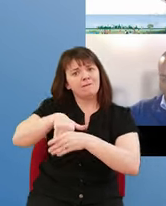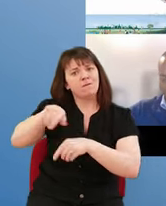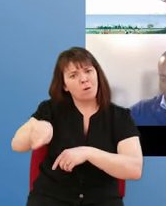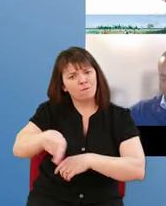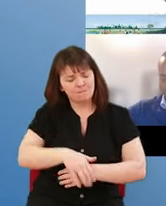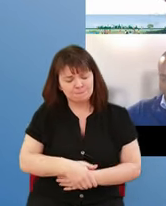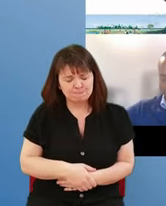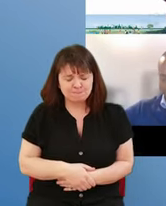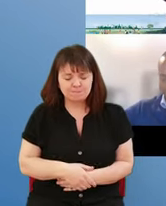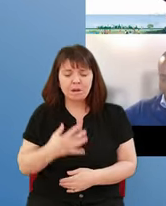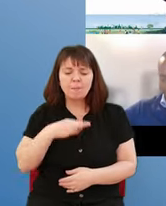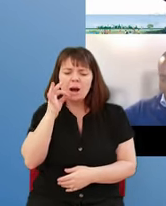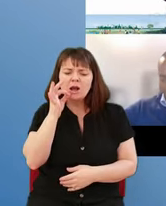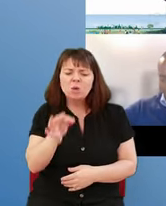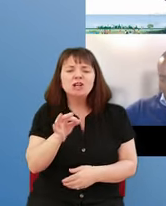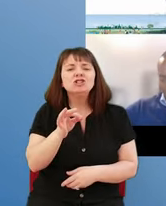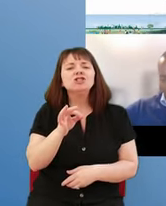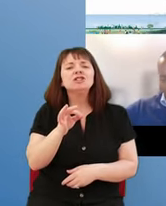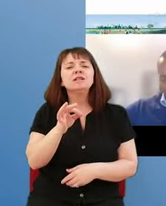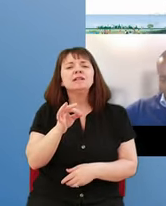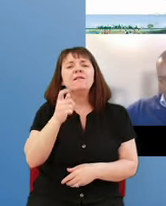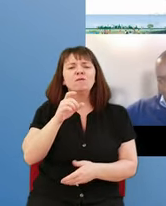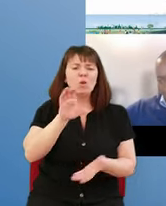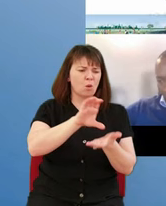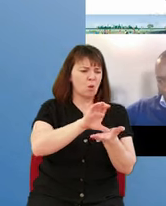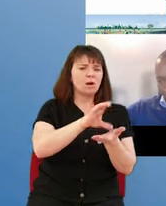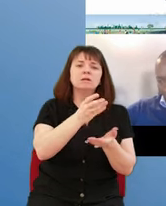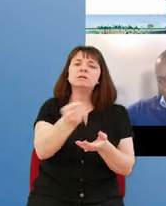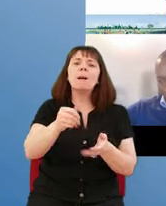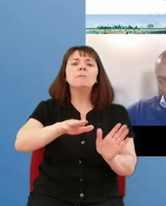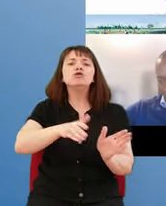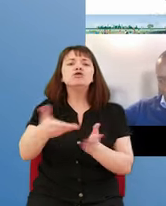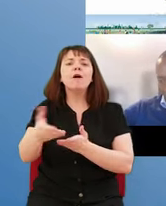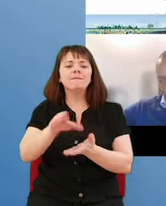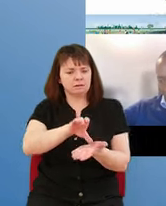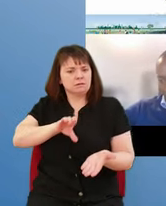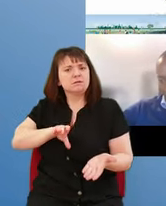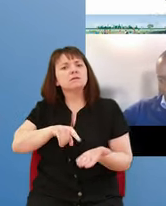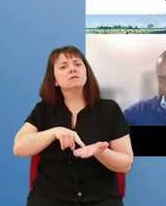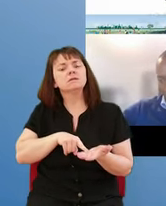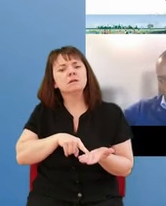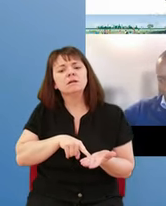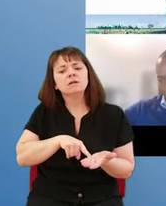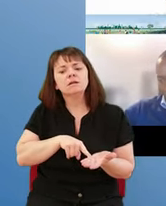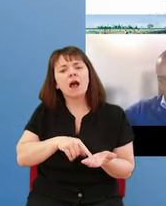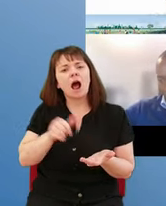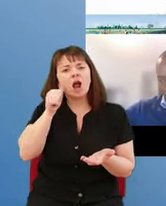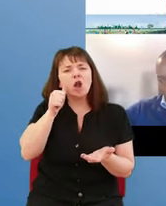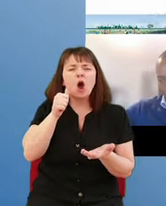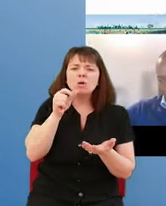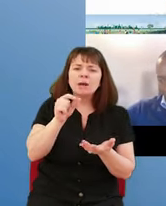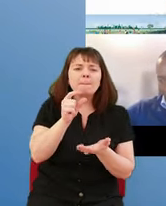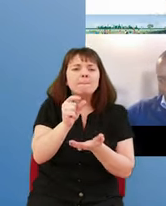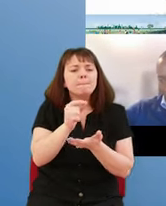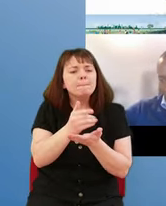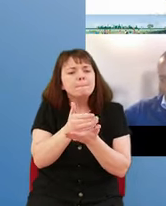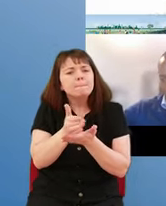maybe partial information being shared with providers, for instance, which they set hairs running unnecessarily. And